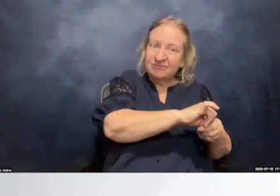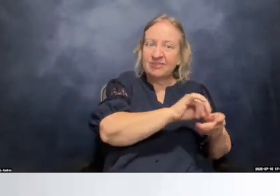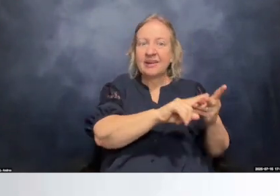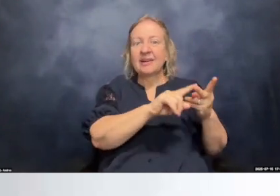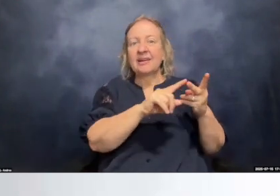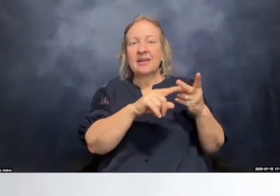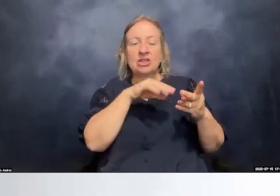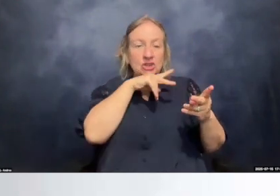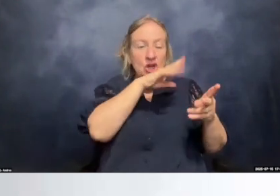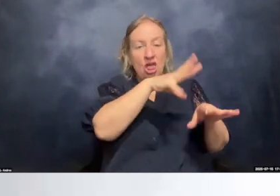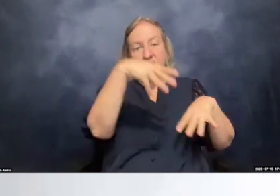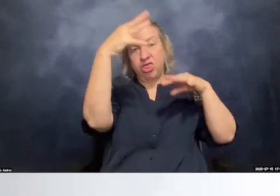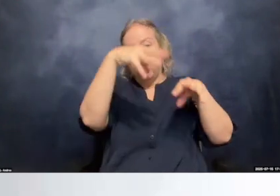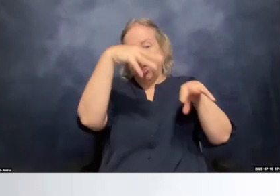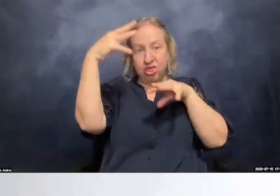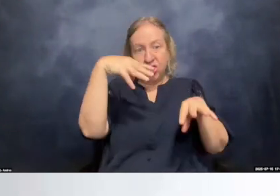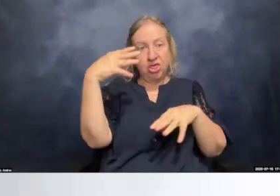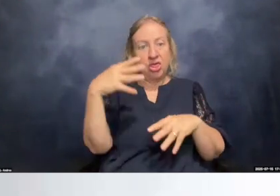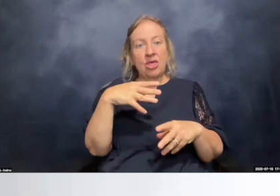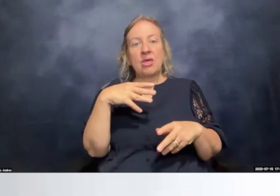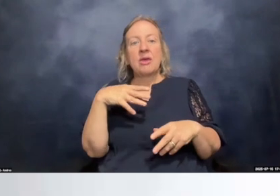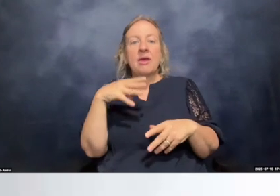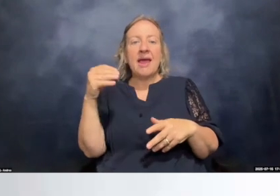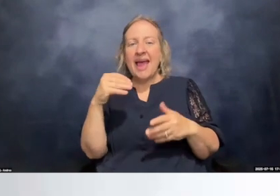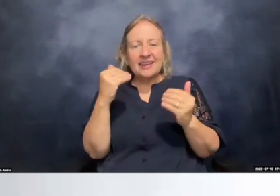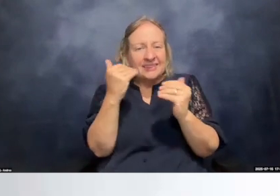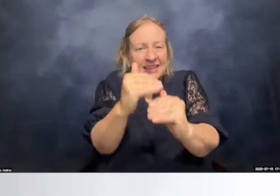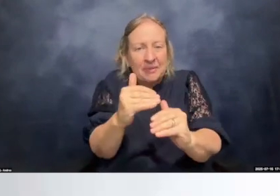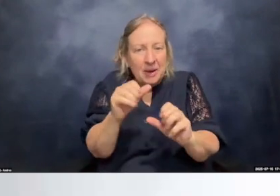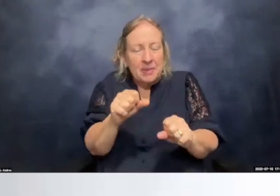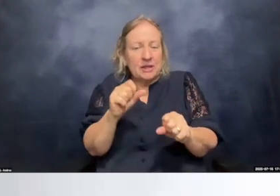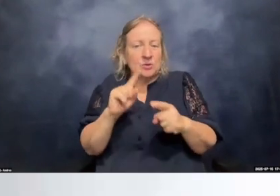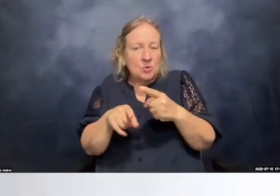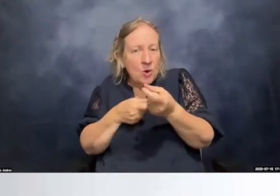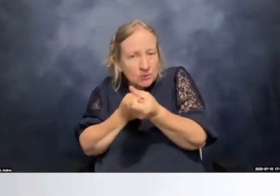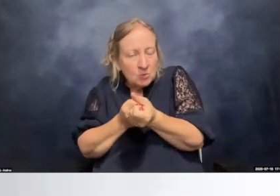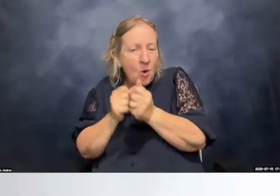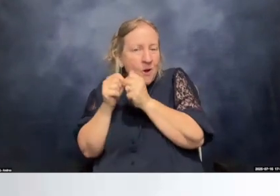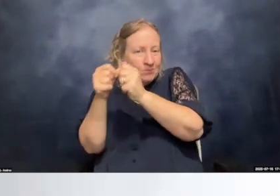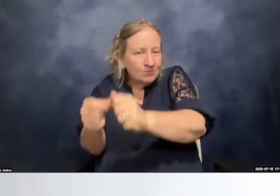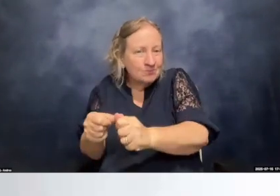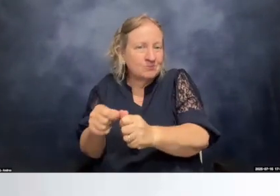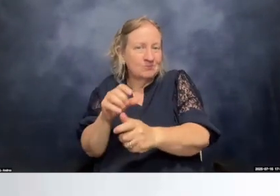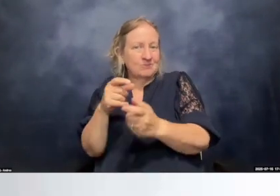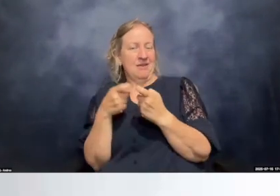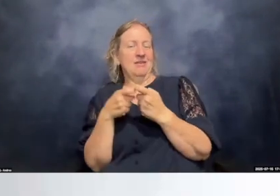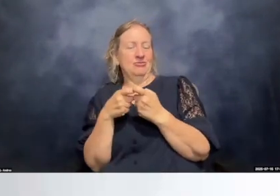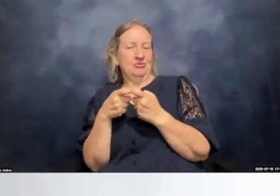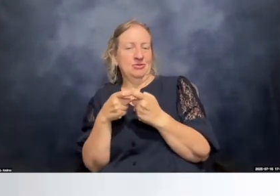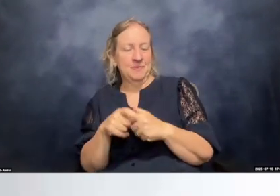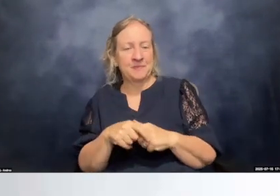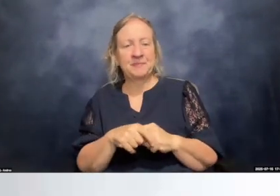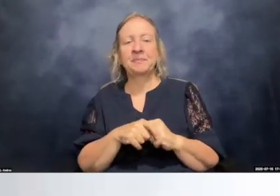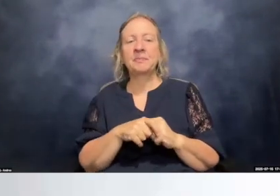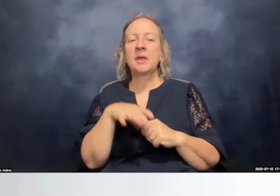nearby residents, and limited ability to support long-term scale energy needs. This energy